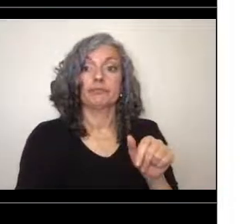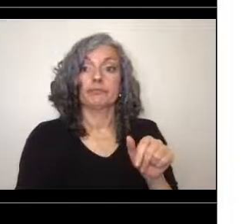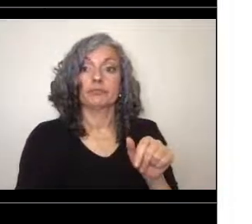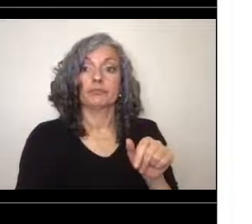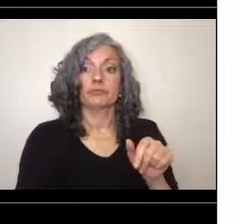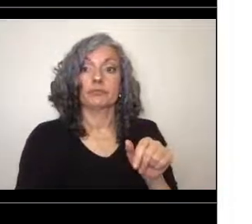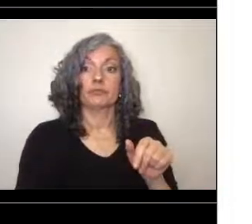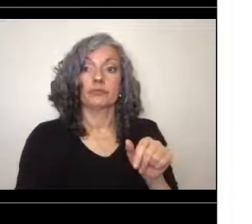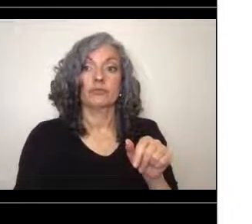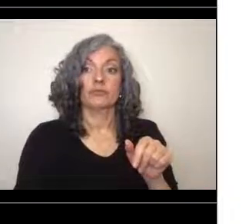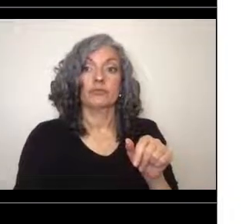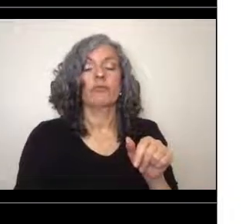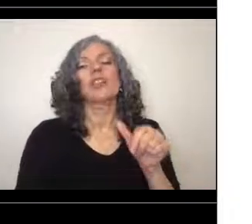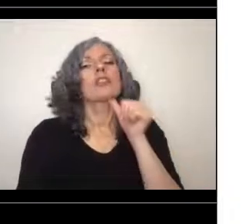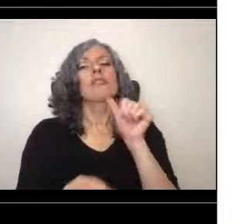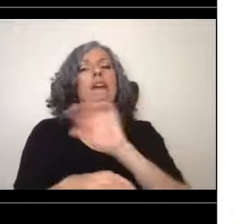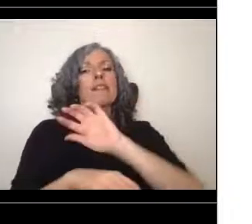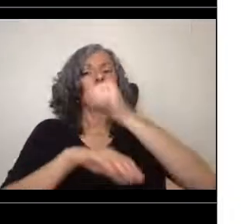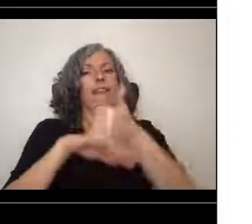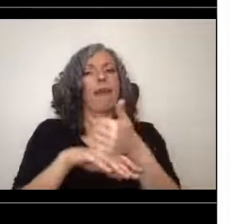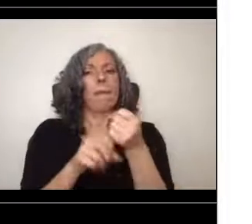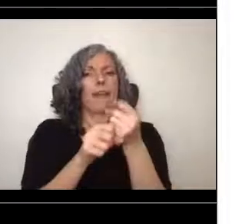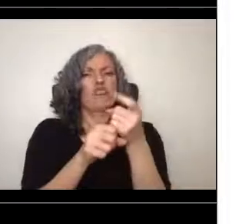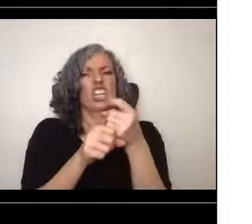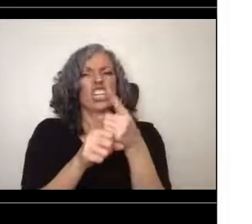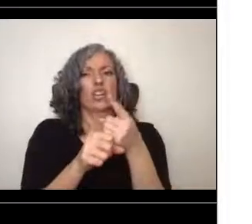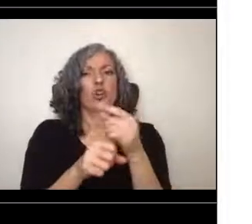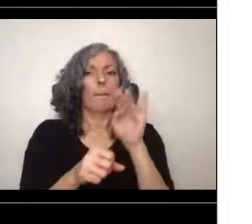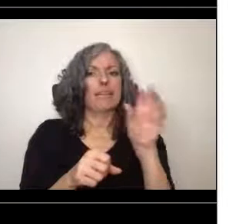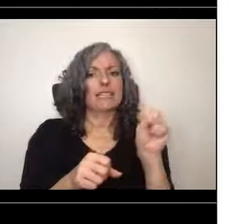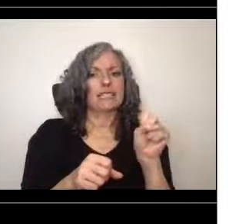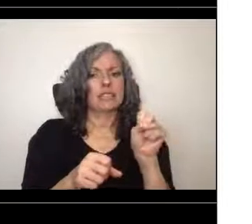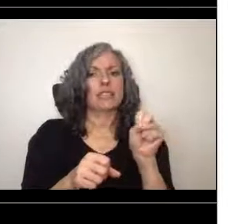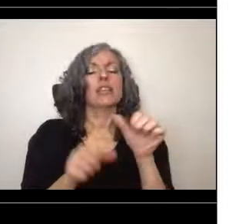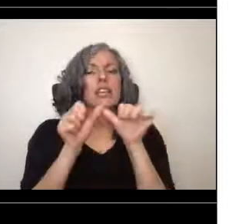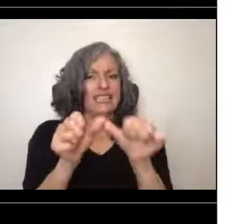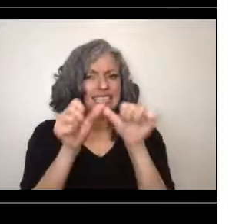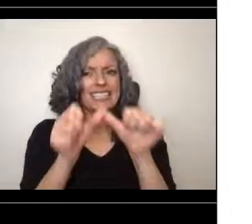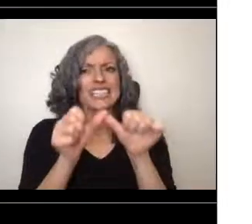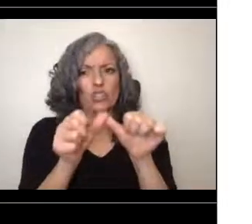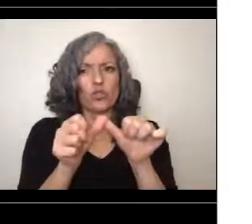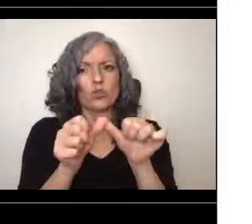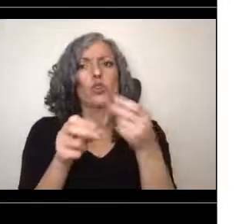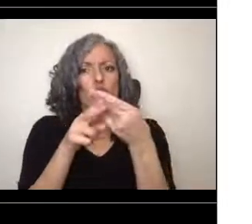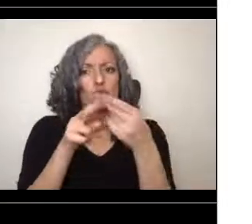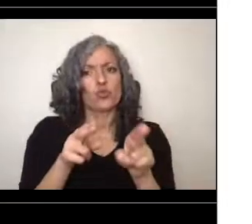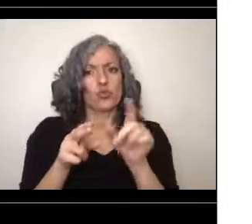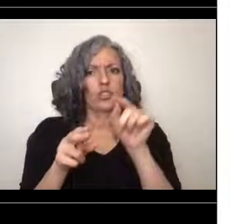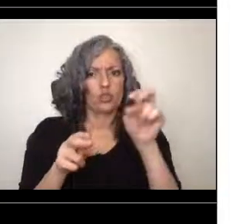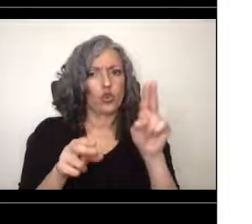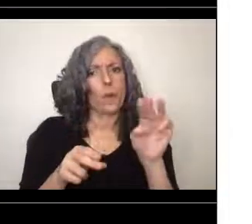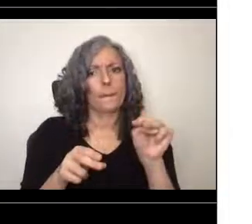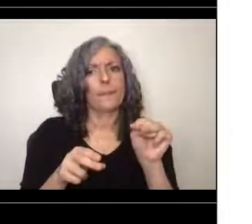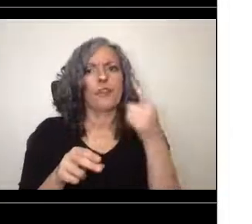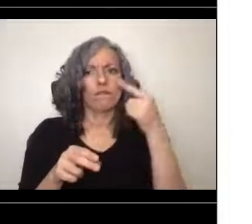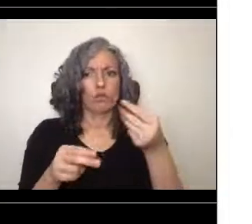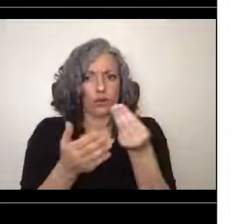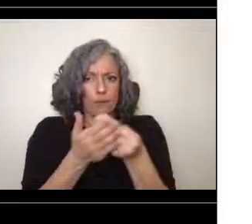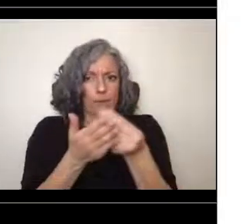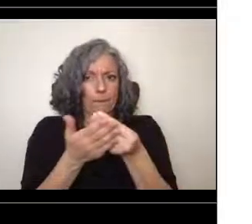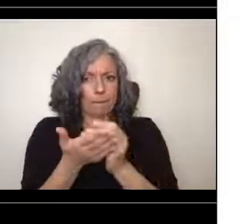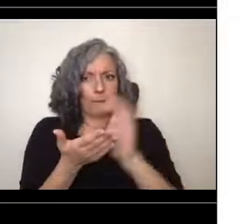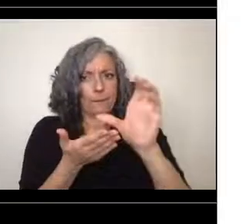annual federal budget in place. They're currently operating on a continuing resolution, which is just a short-term funding opportunity, provision of funds.